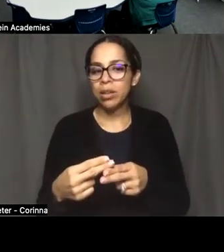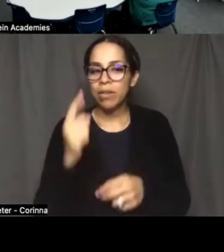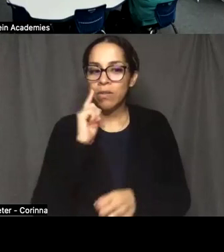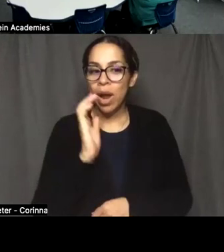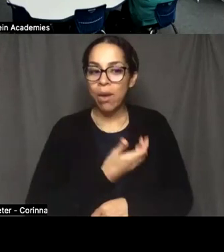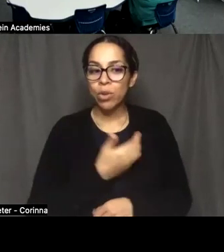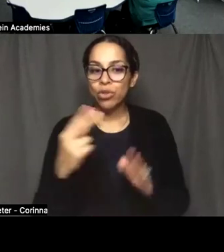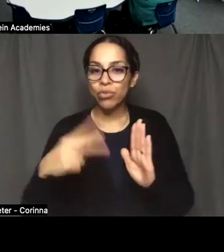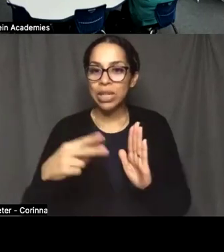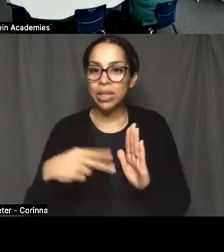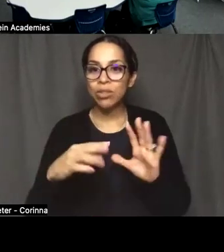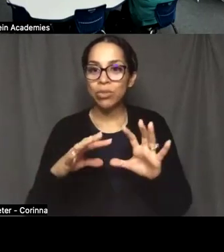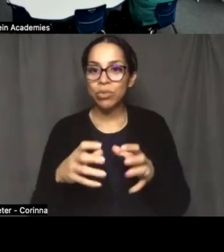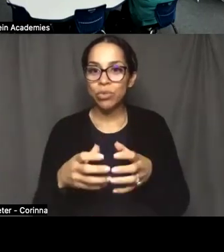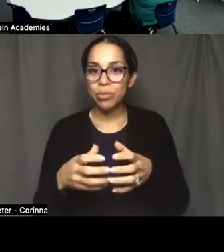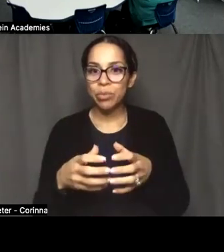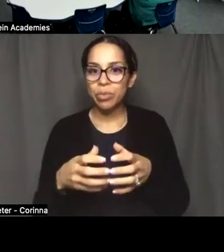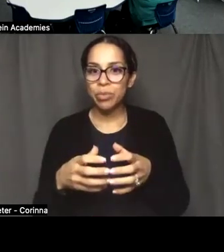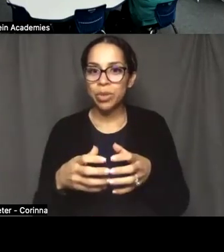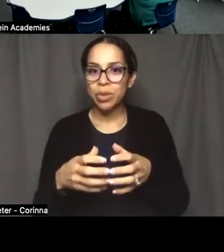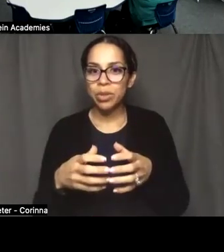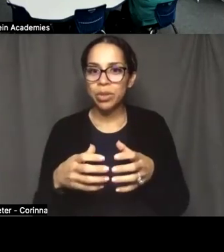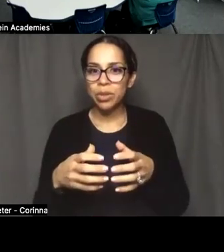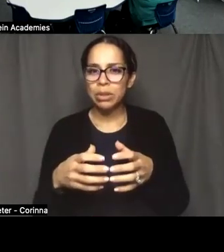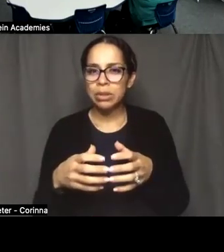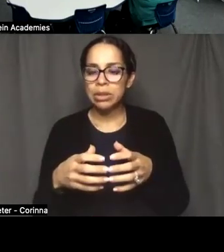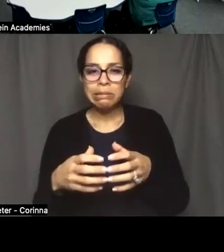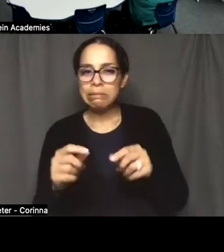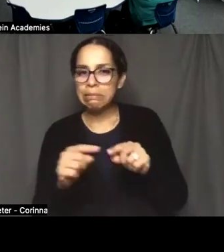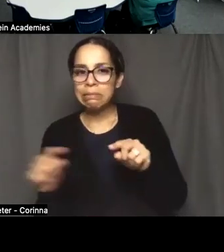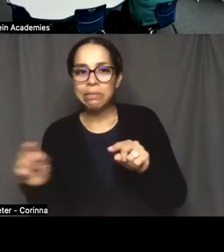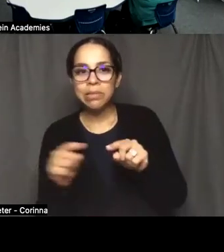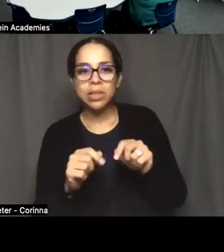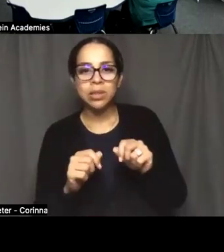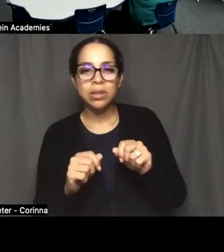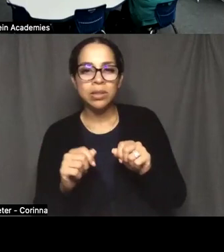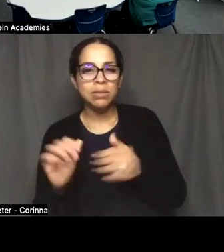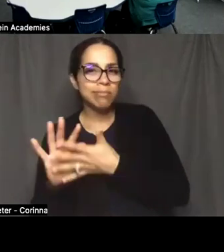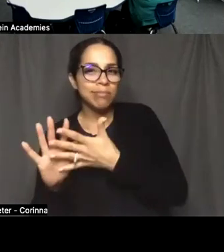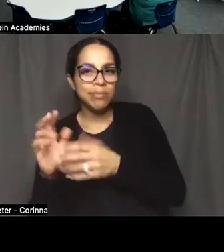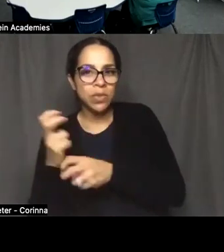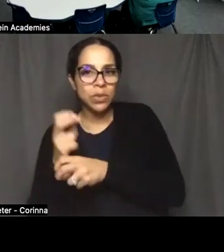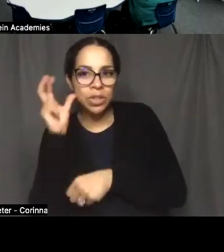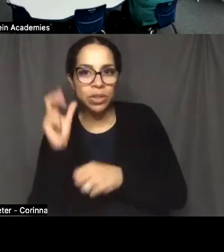like carpet. But I'll have the kids do their names. So like